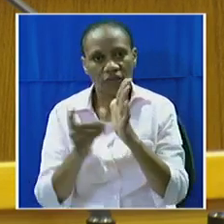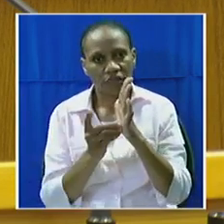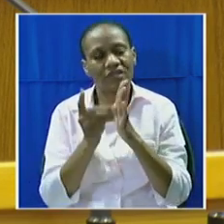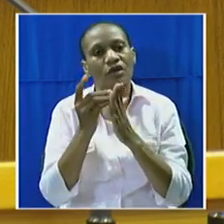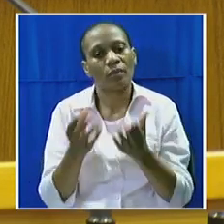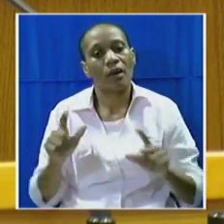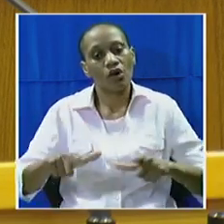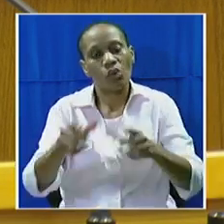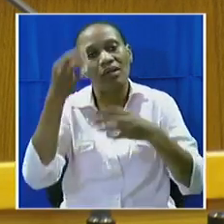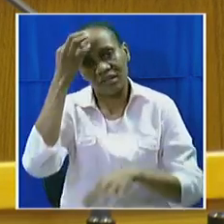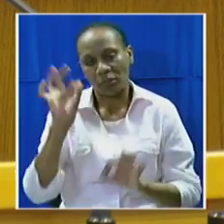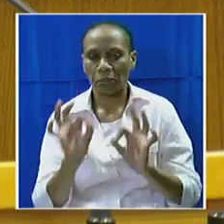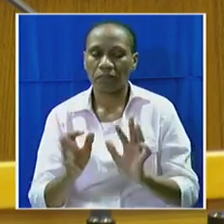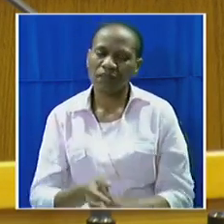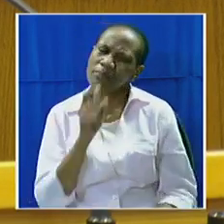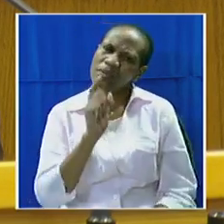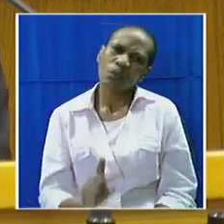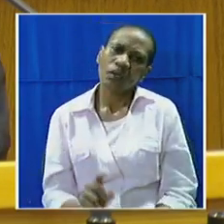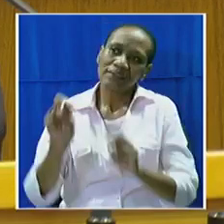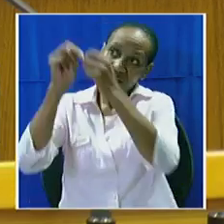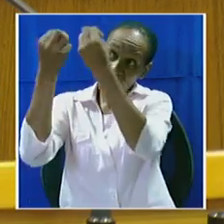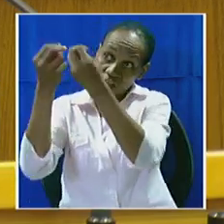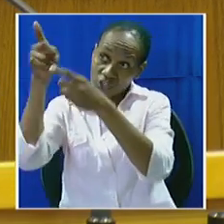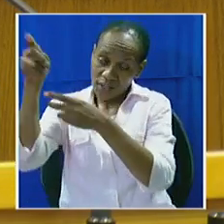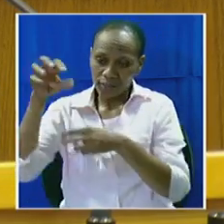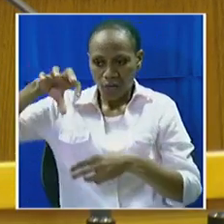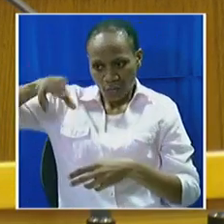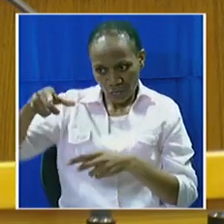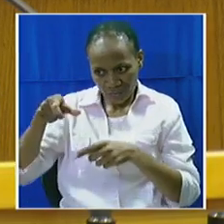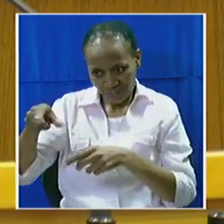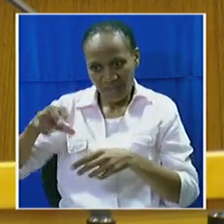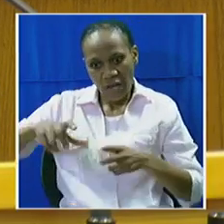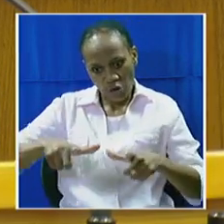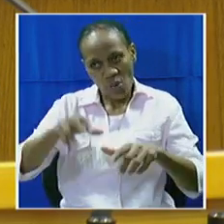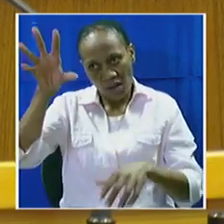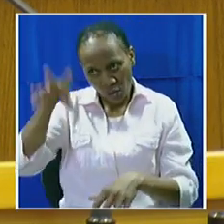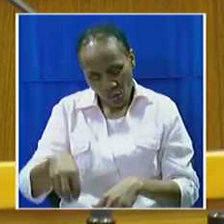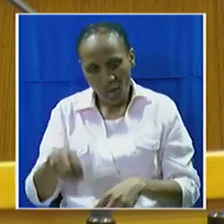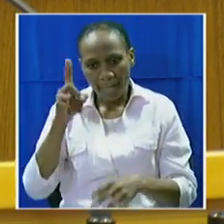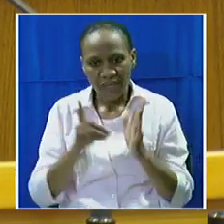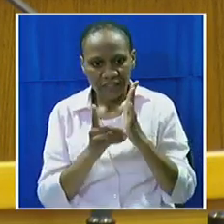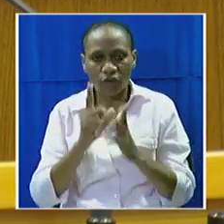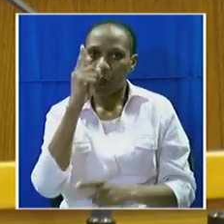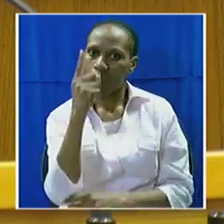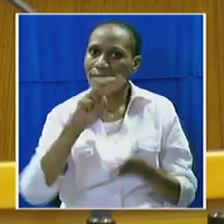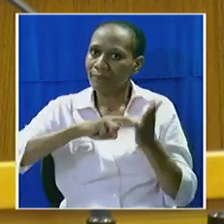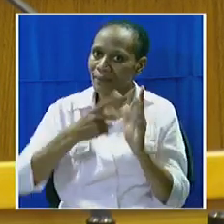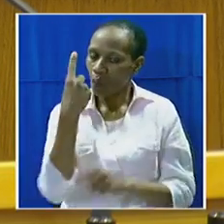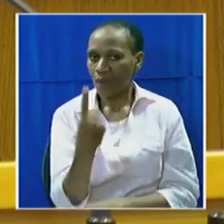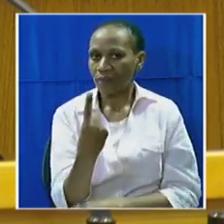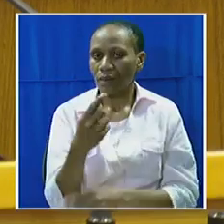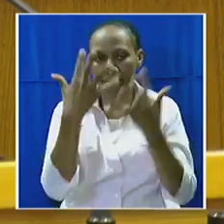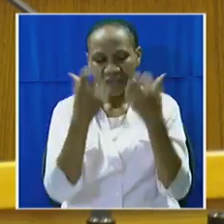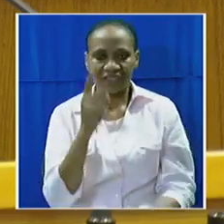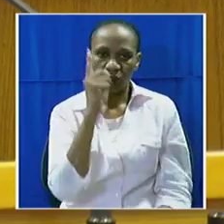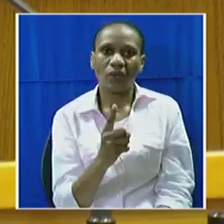indeed. This means that national and provincial local government must develop one plan, one